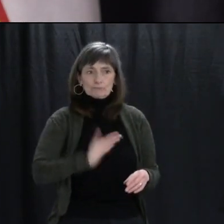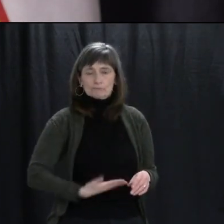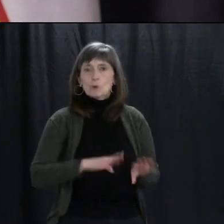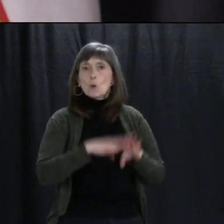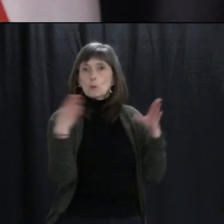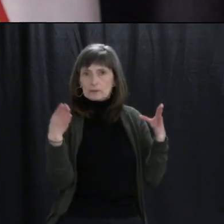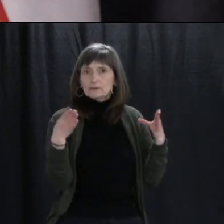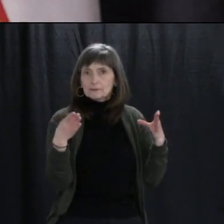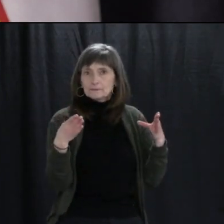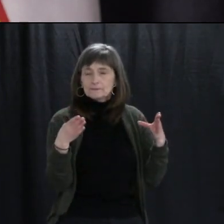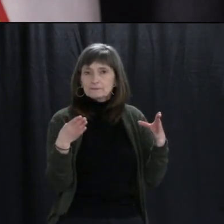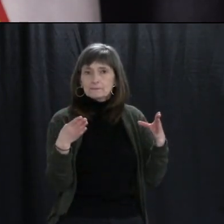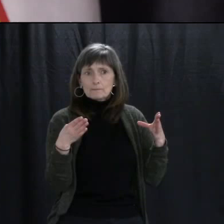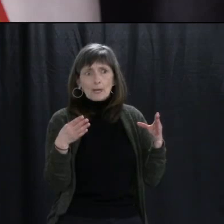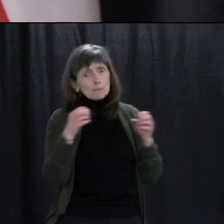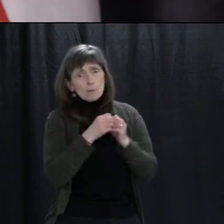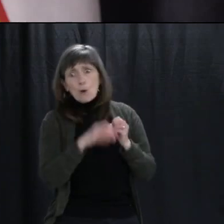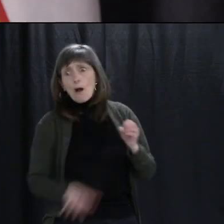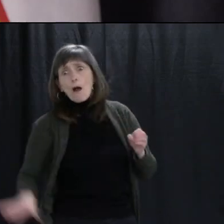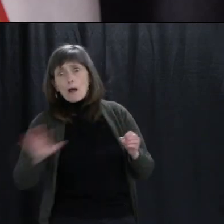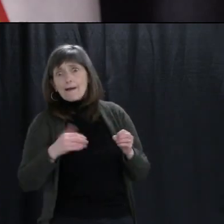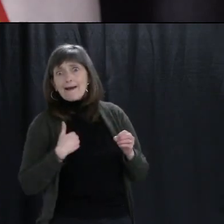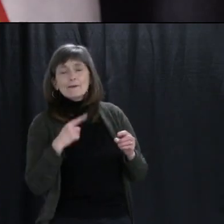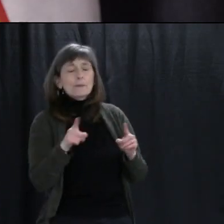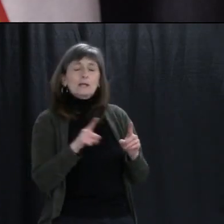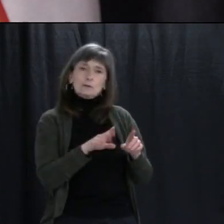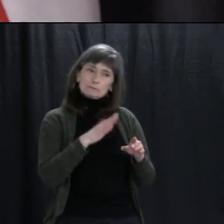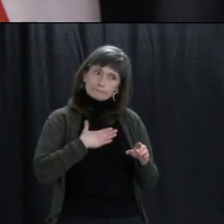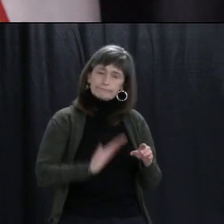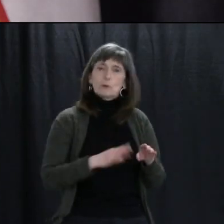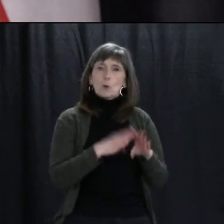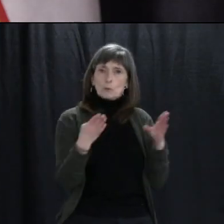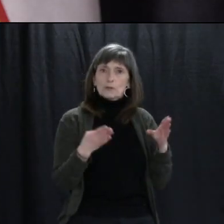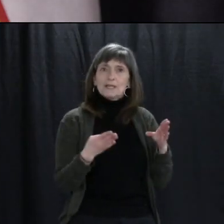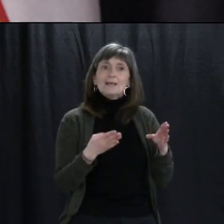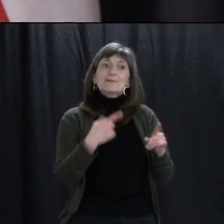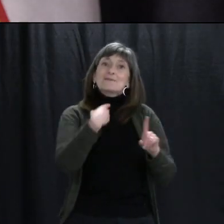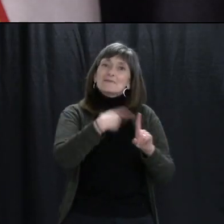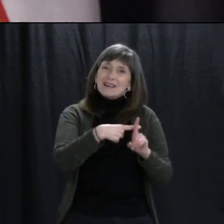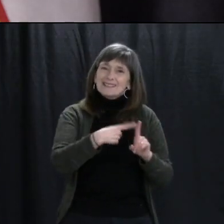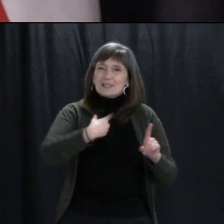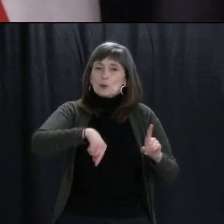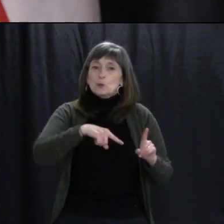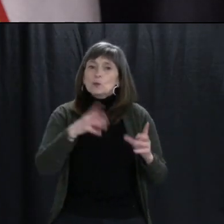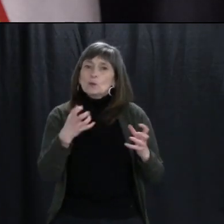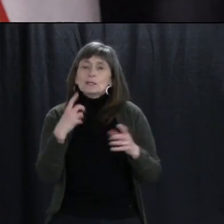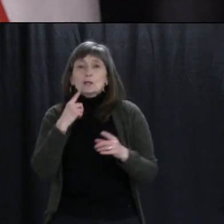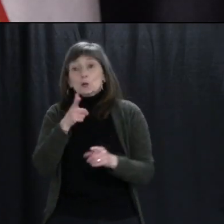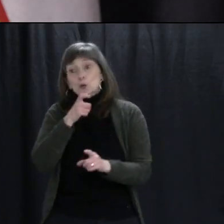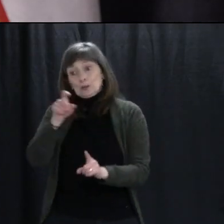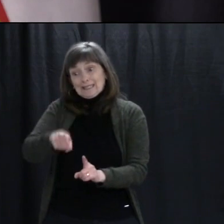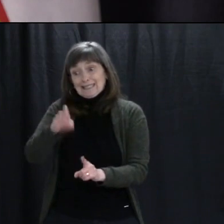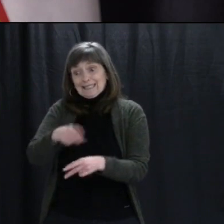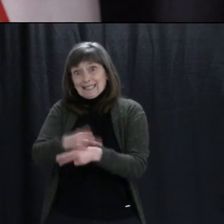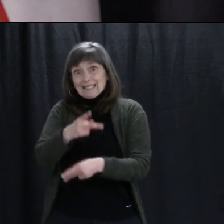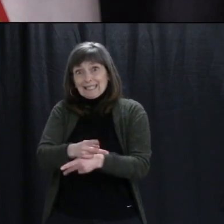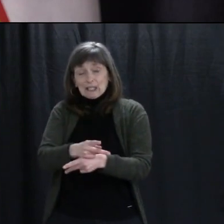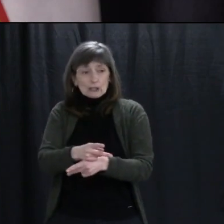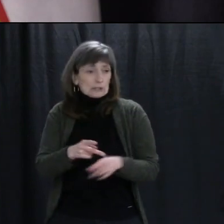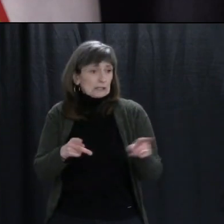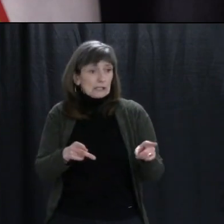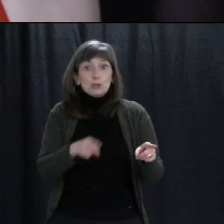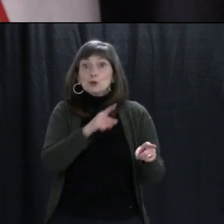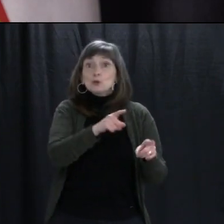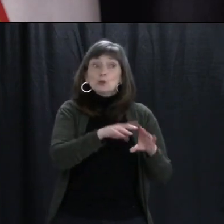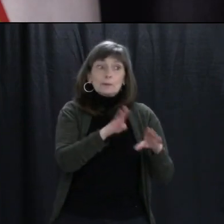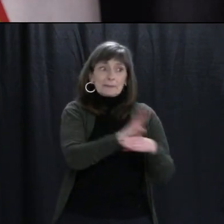do is fit, the operator to the child and the parent that would be requiring that service. So right now, if you were an